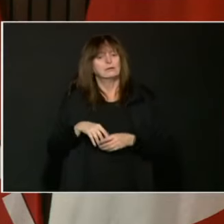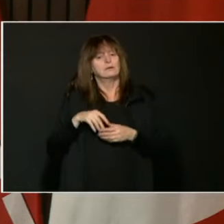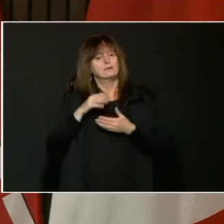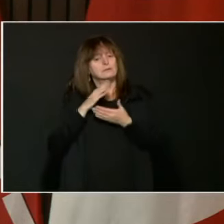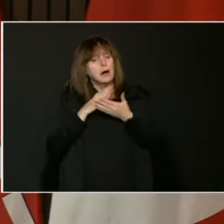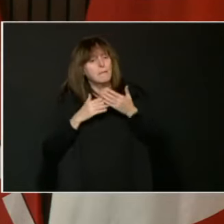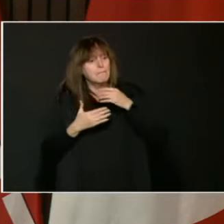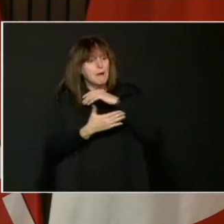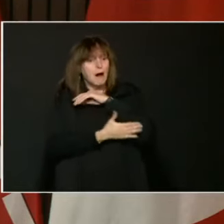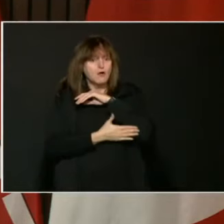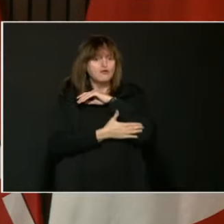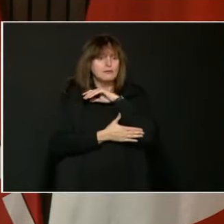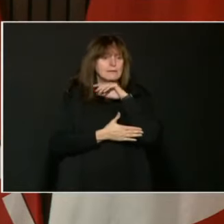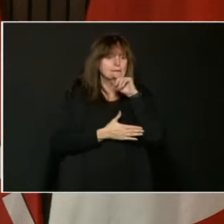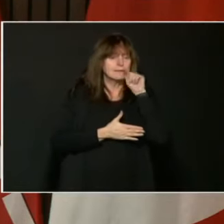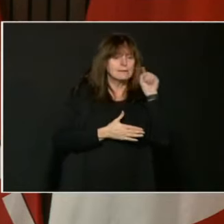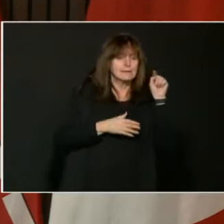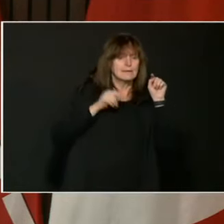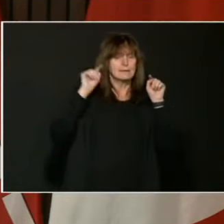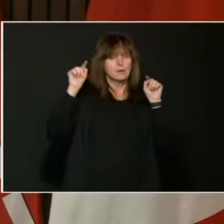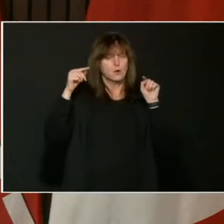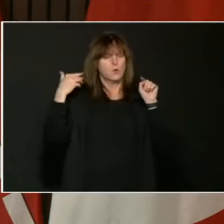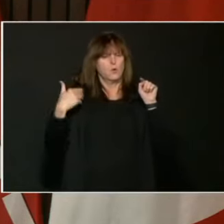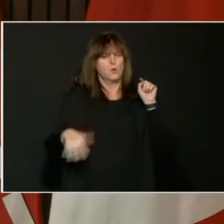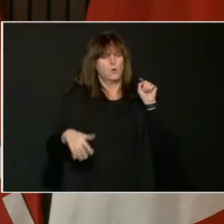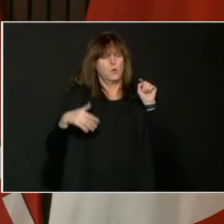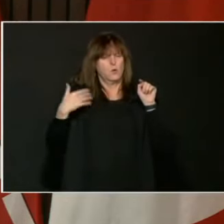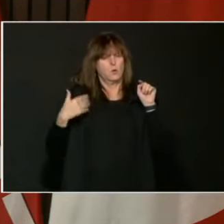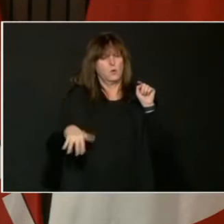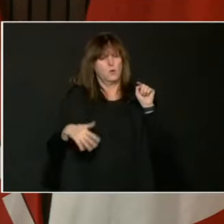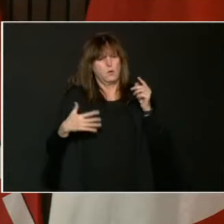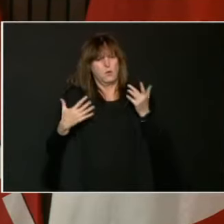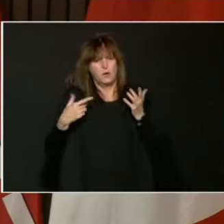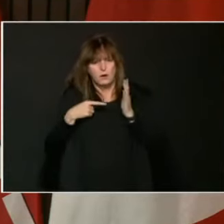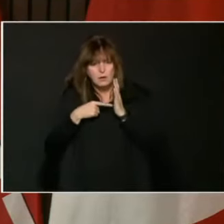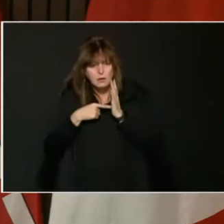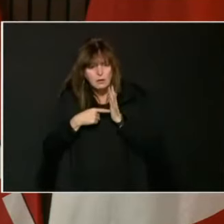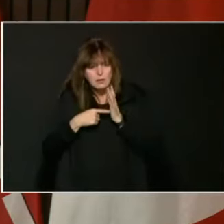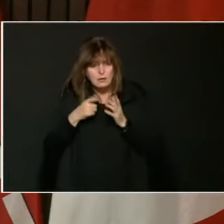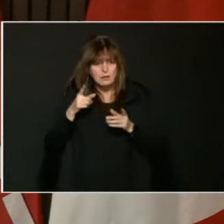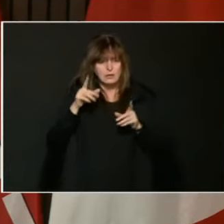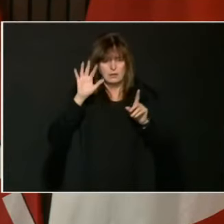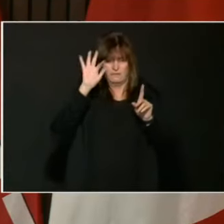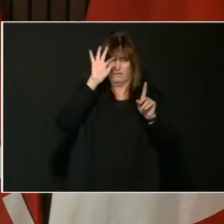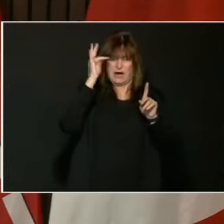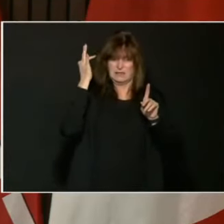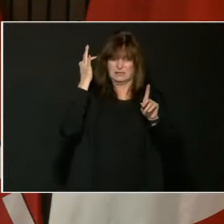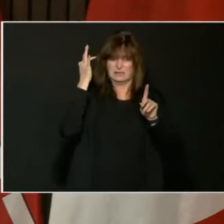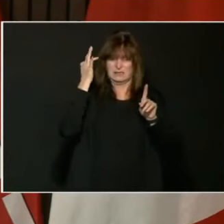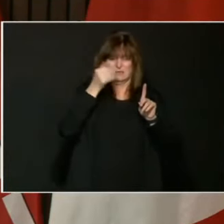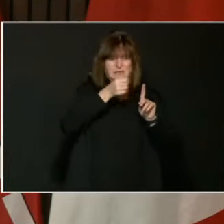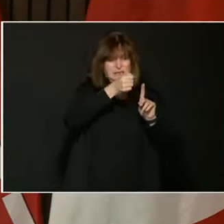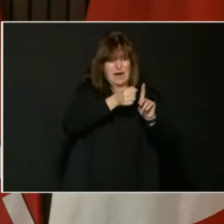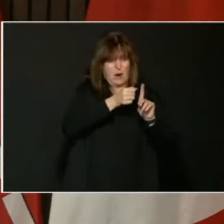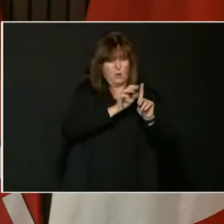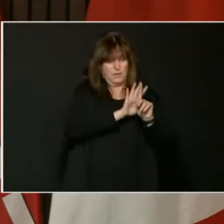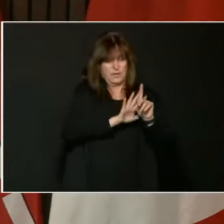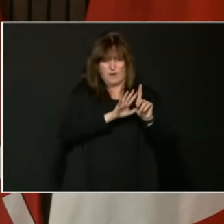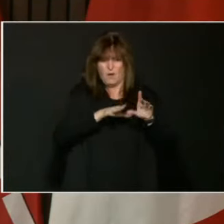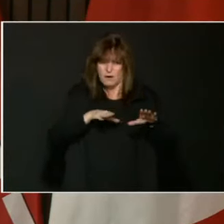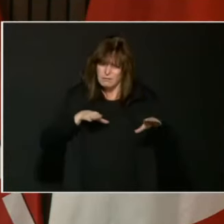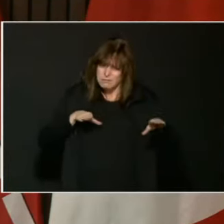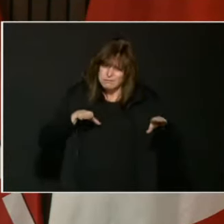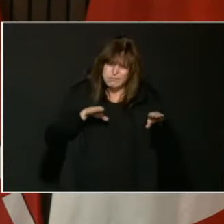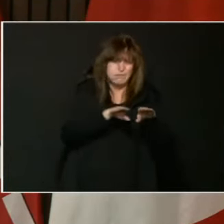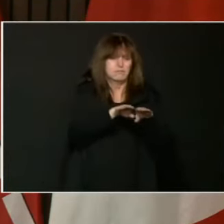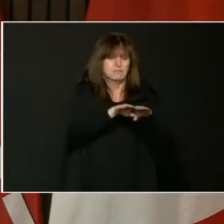an exceedingly strong lockdown now in the south of France, with a very small range of people,